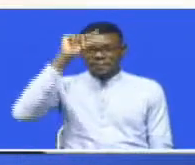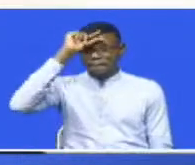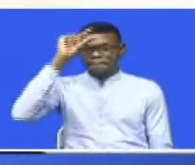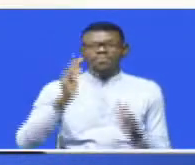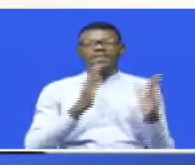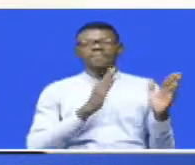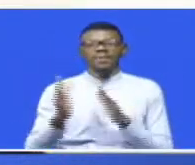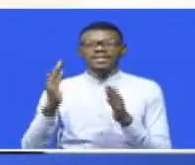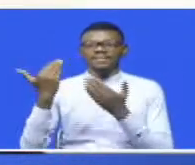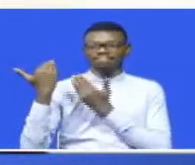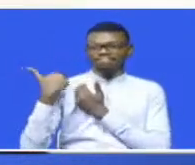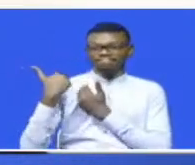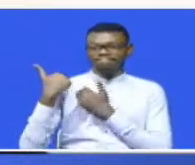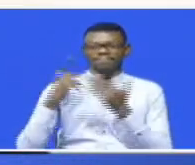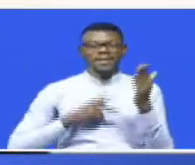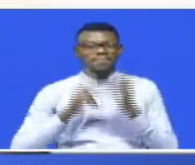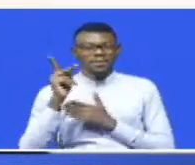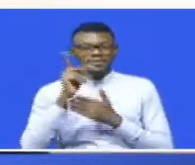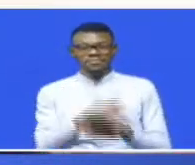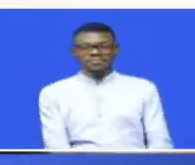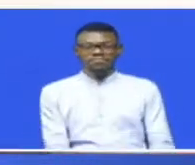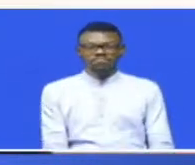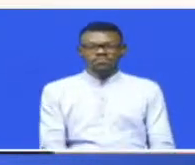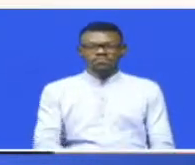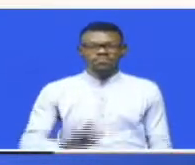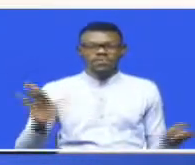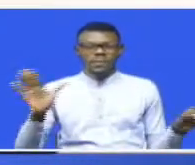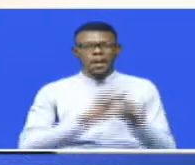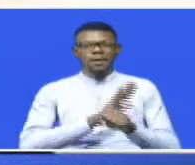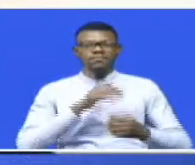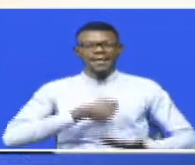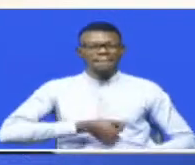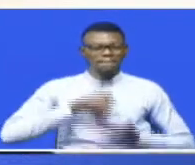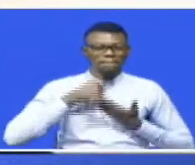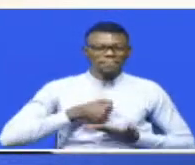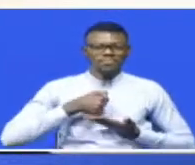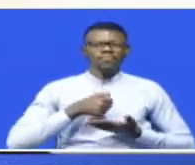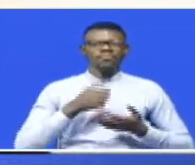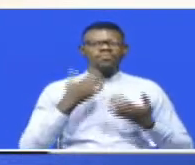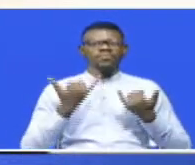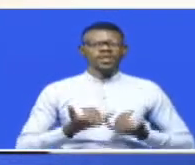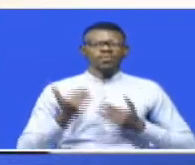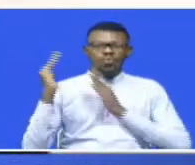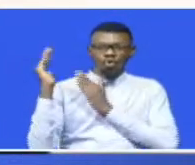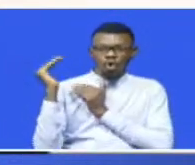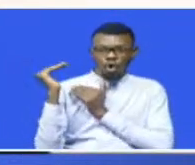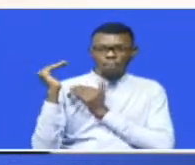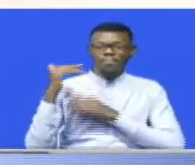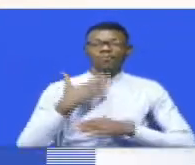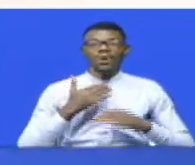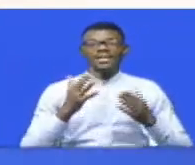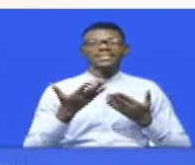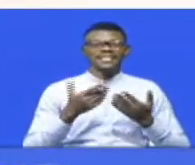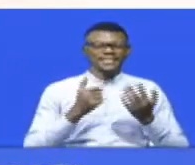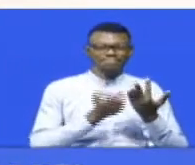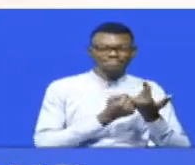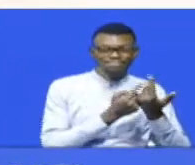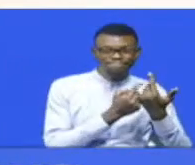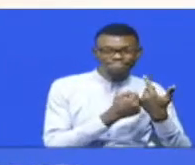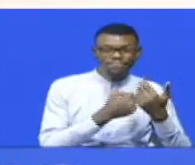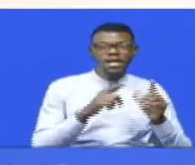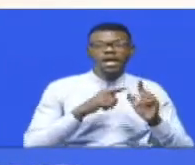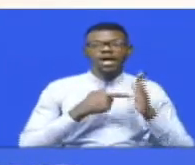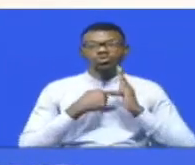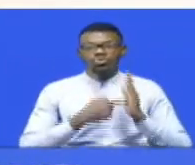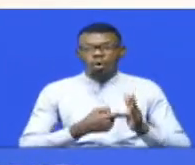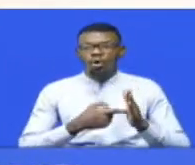to bear. In total, on aggregate, you know, the budget that we are, you know, looking at and trying to compute in terms of needs